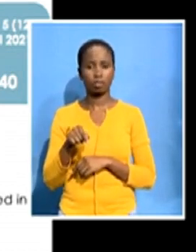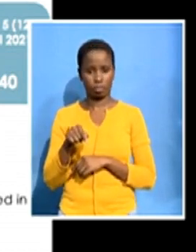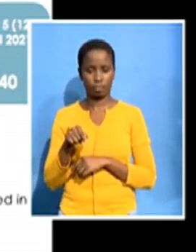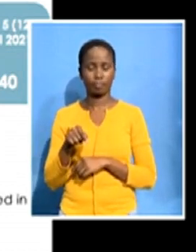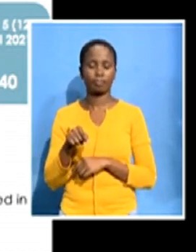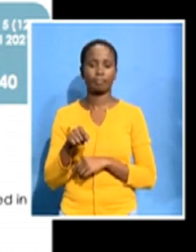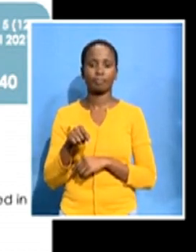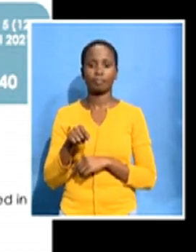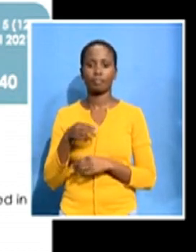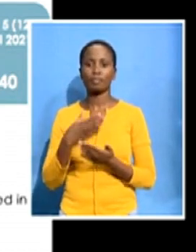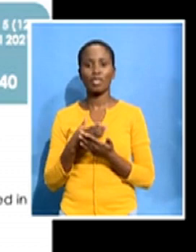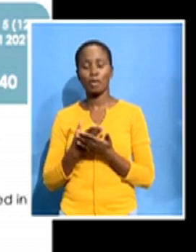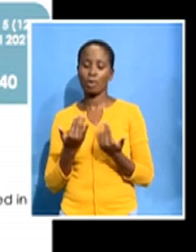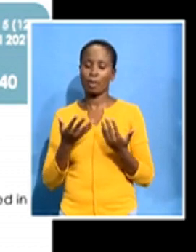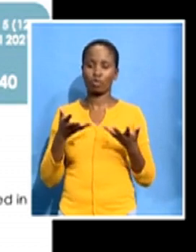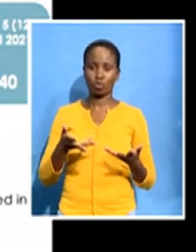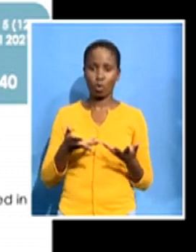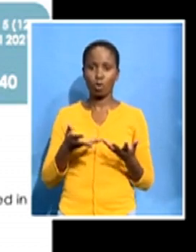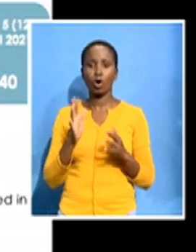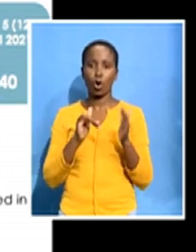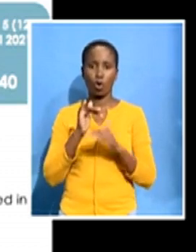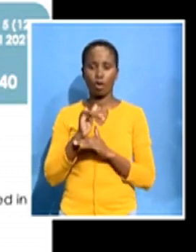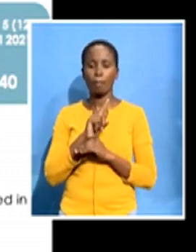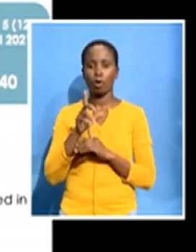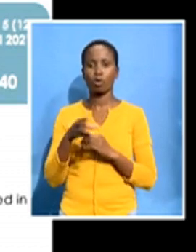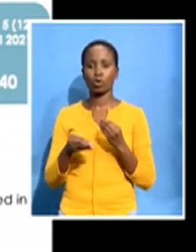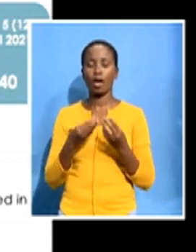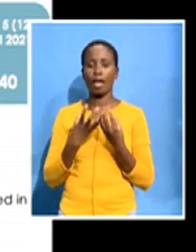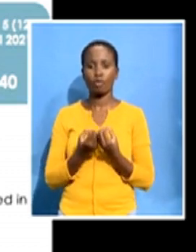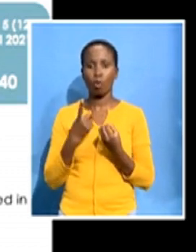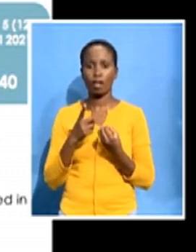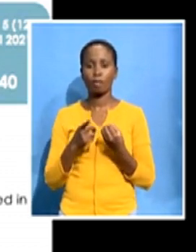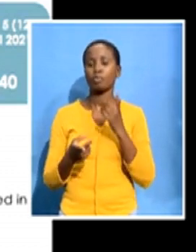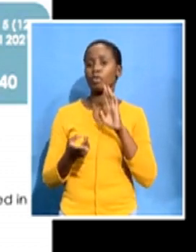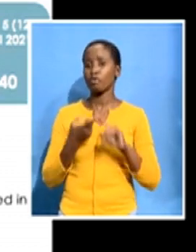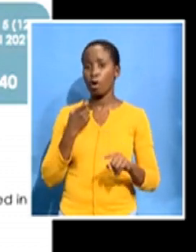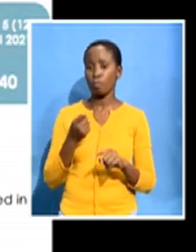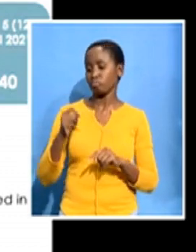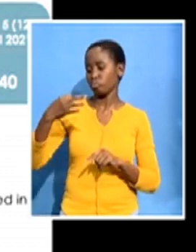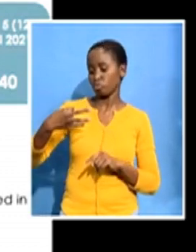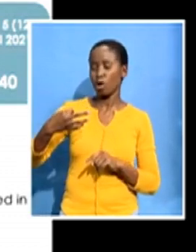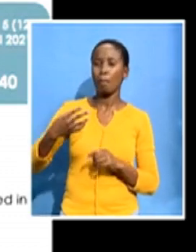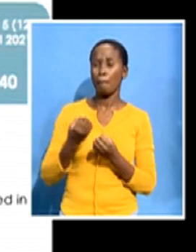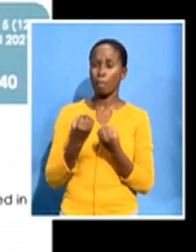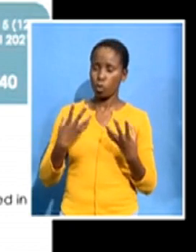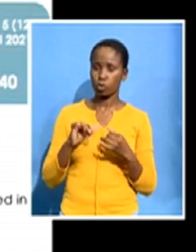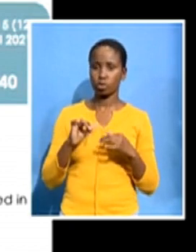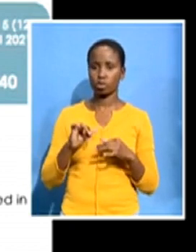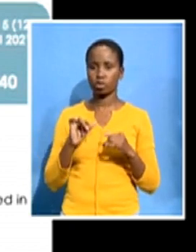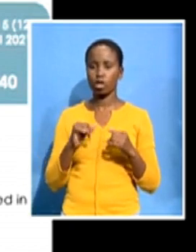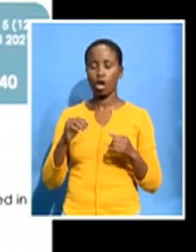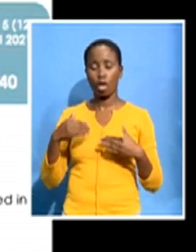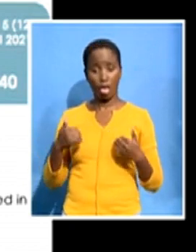is 2/3 of the healthcare workers will be vaccinated by that. And then you can see if the Pfizer vaccine comes in, the balance is the other